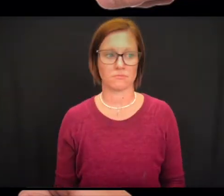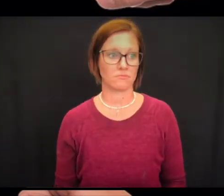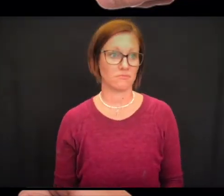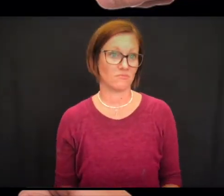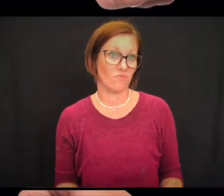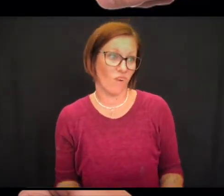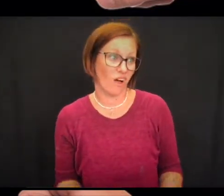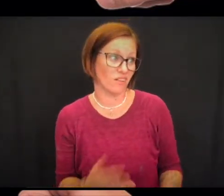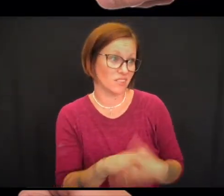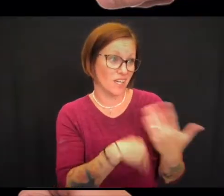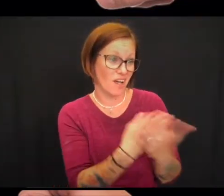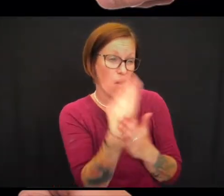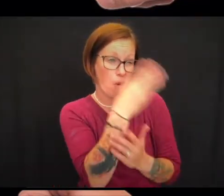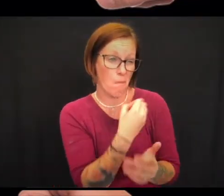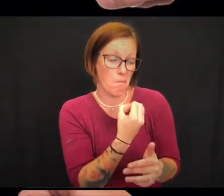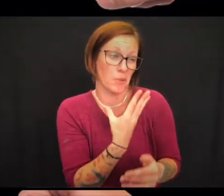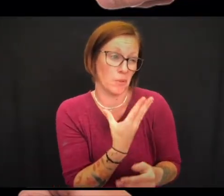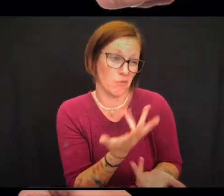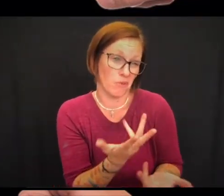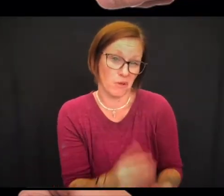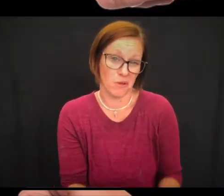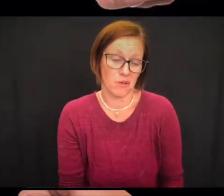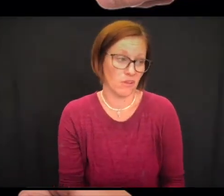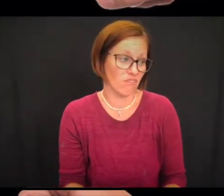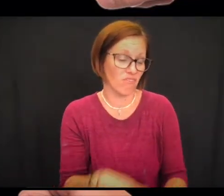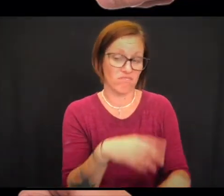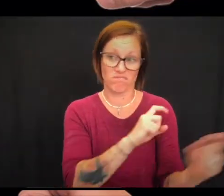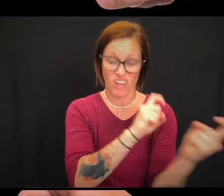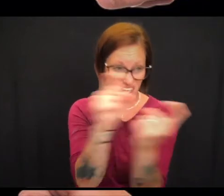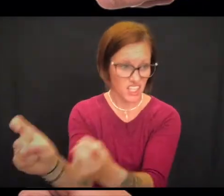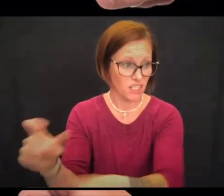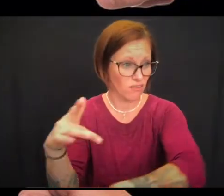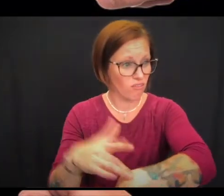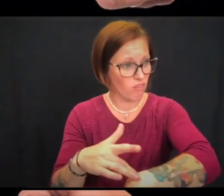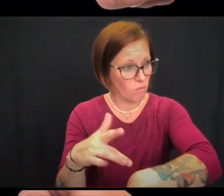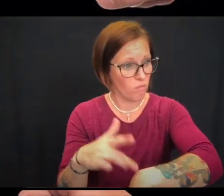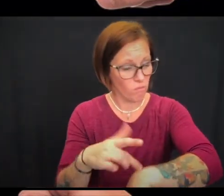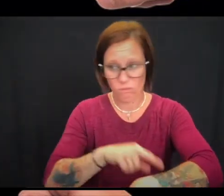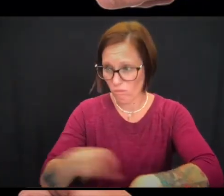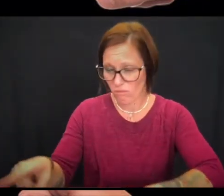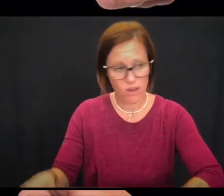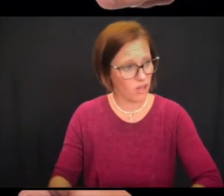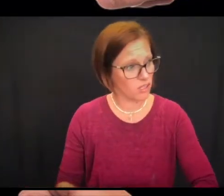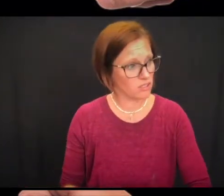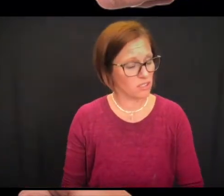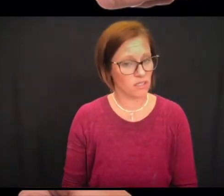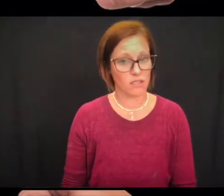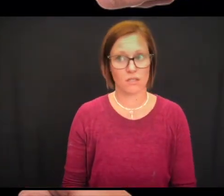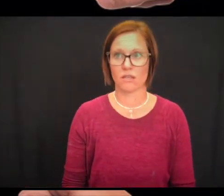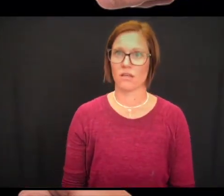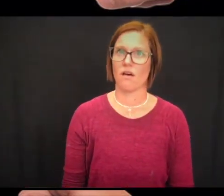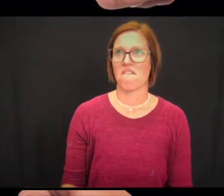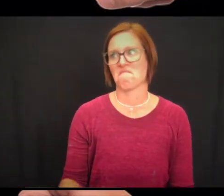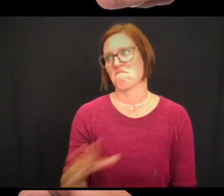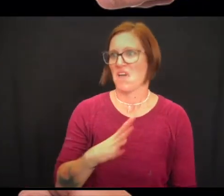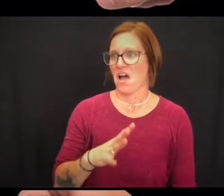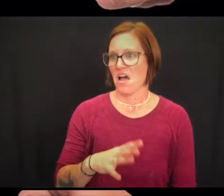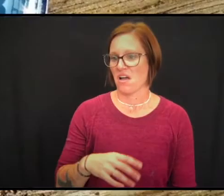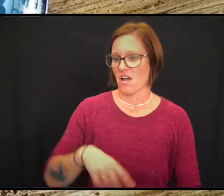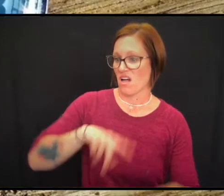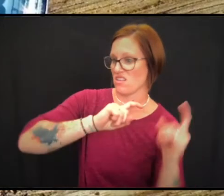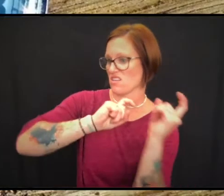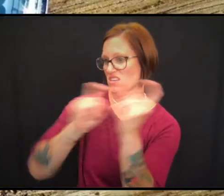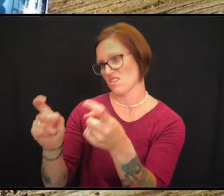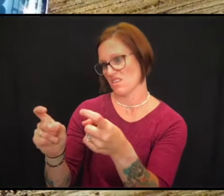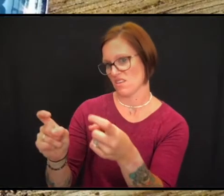is beautiful. Give the watch back to her. Yes, I will give the watch back to